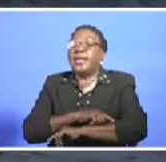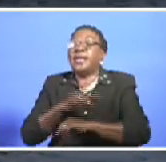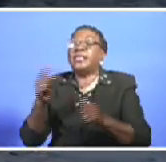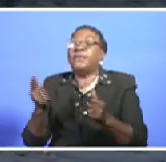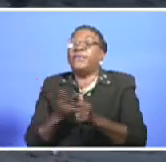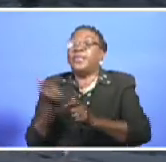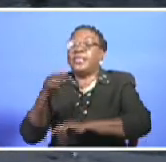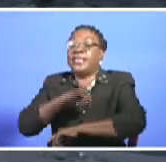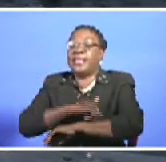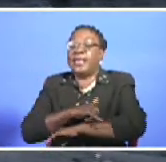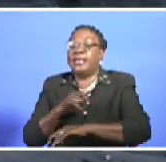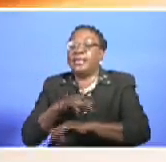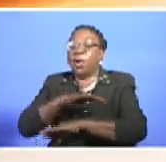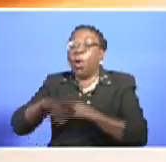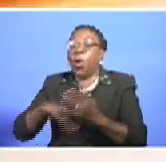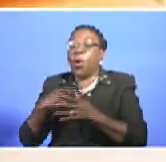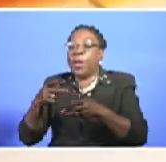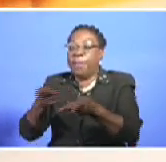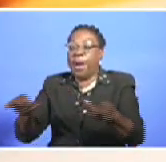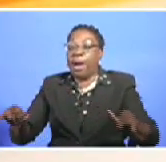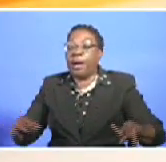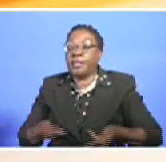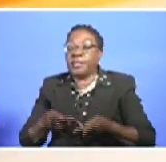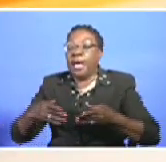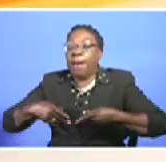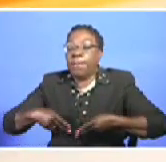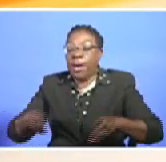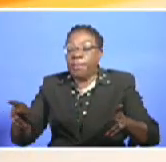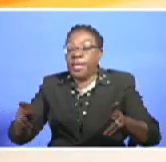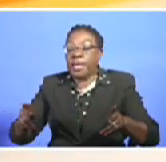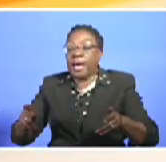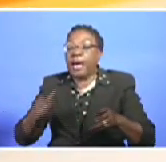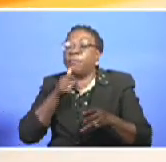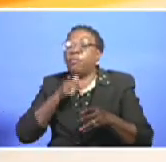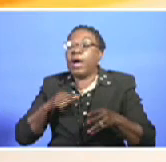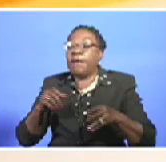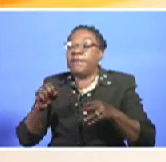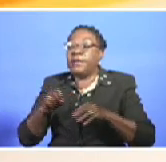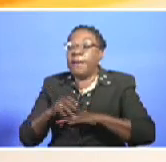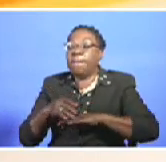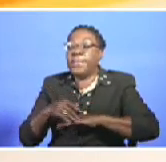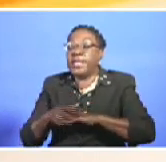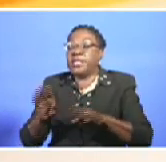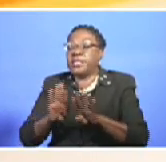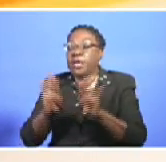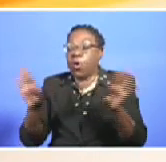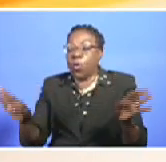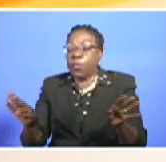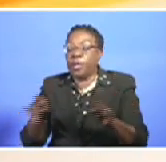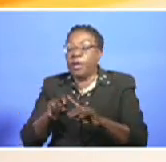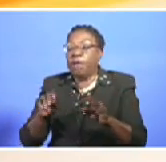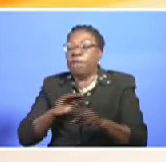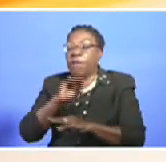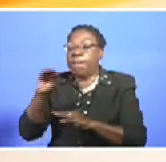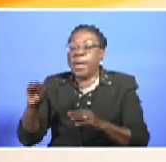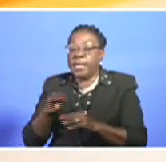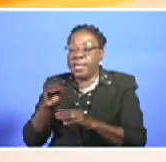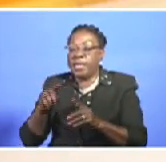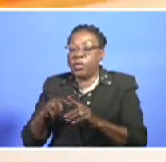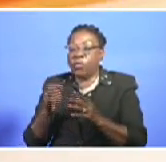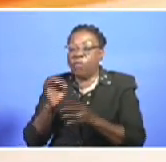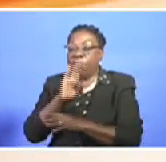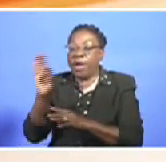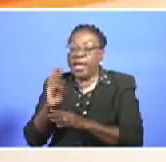day that all parks, public and private beaches, are open from Monday to Friday and close on